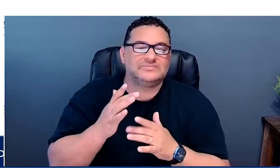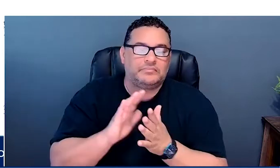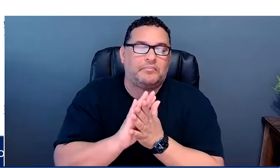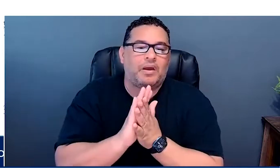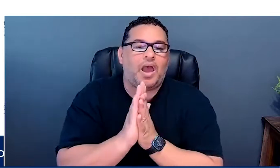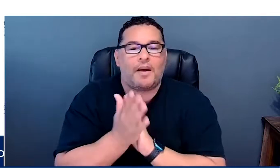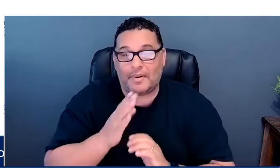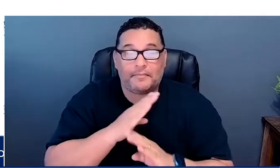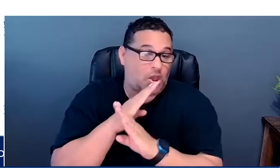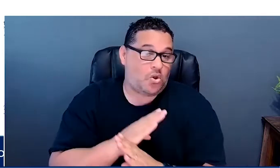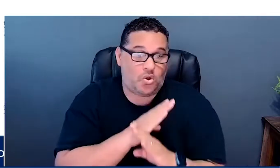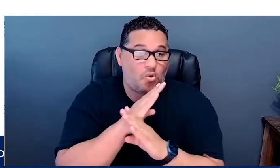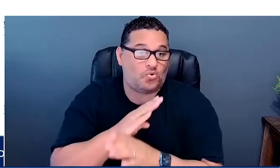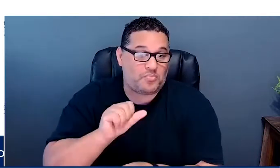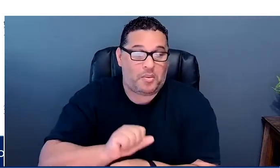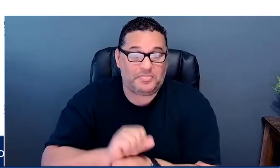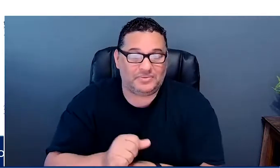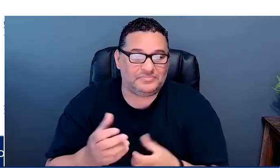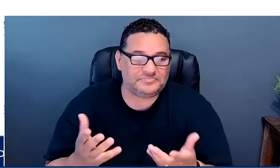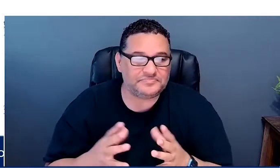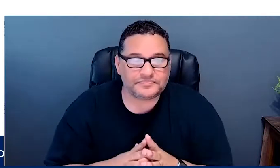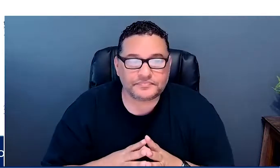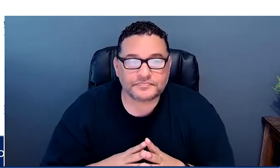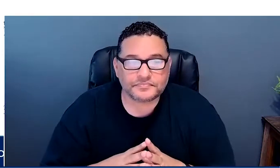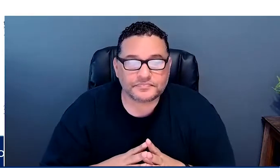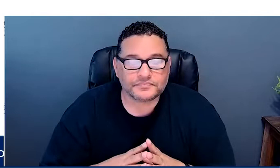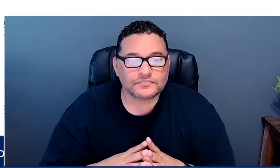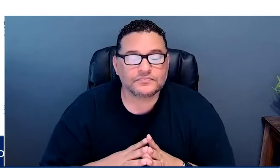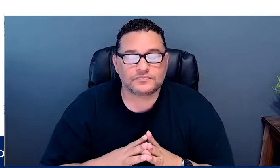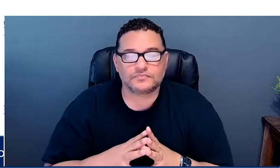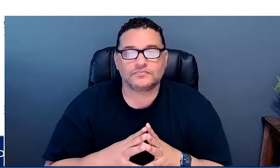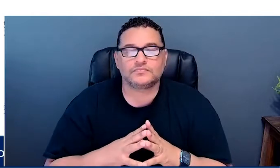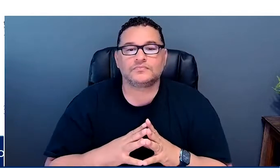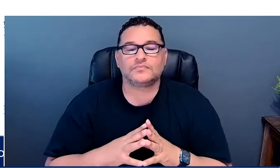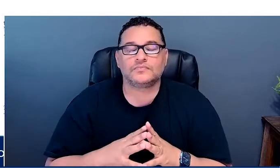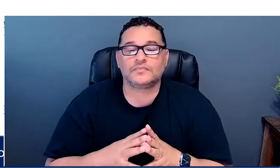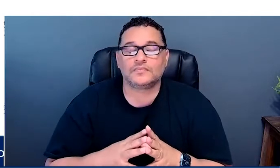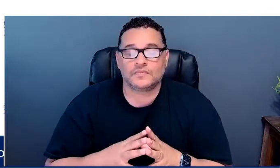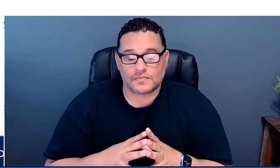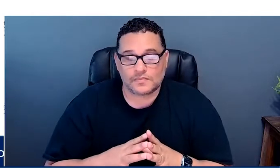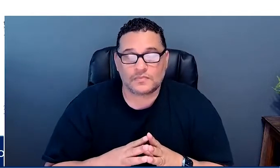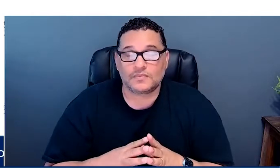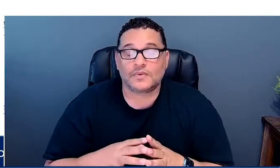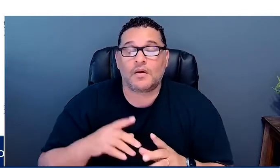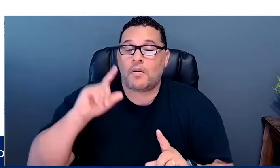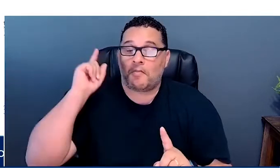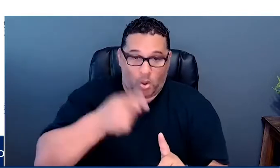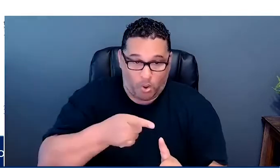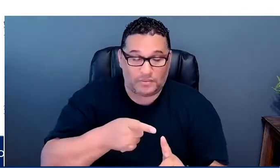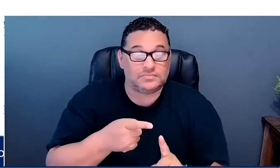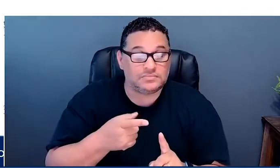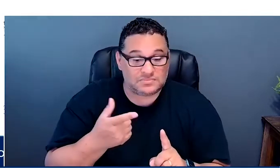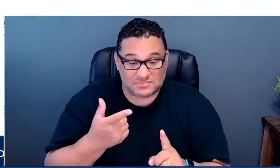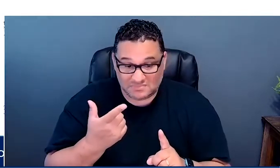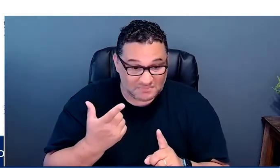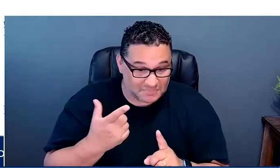So it's at the point when those things impact their